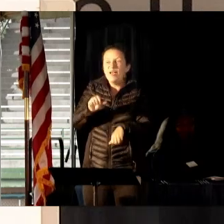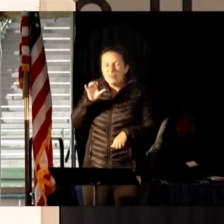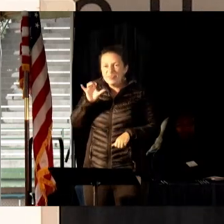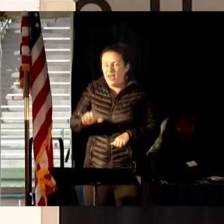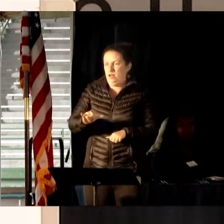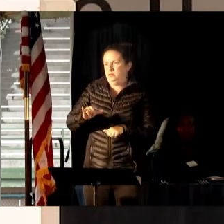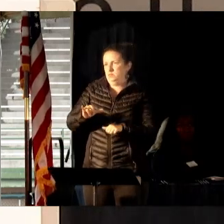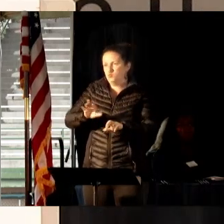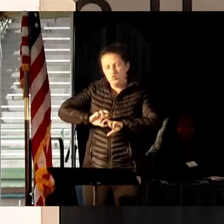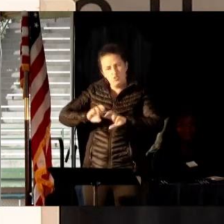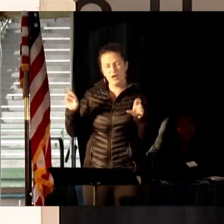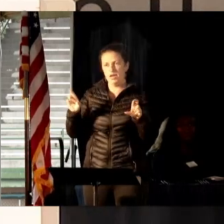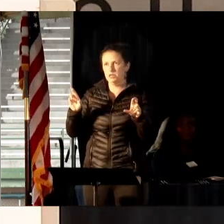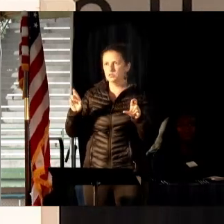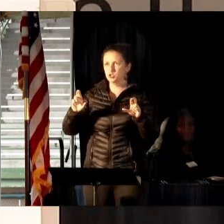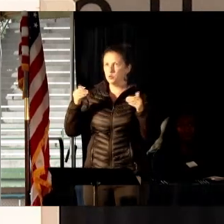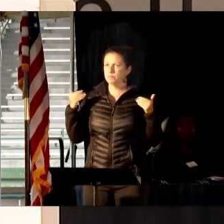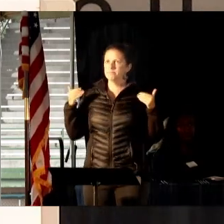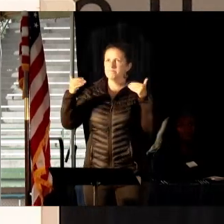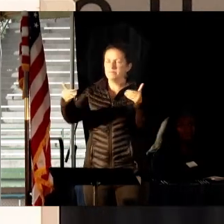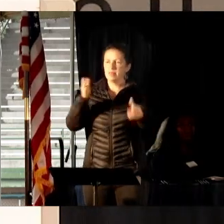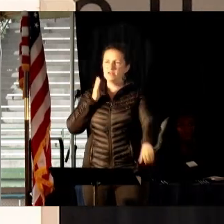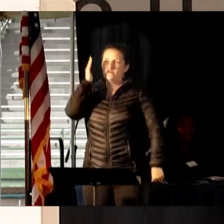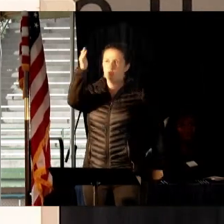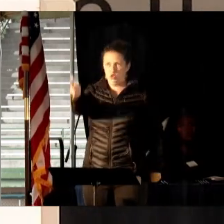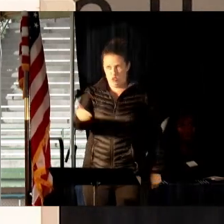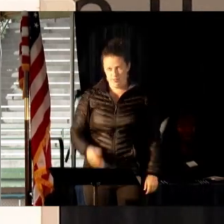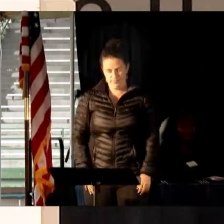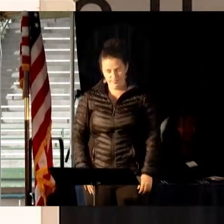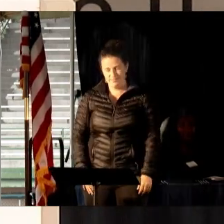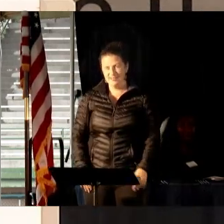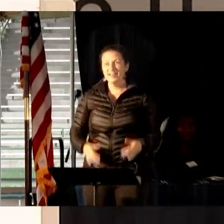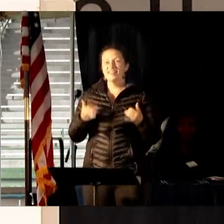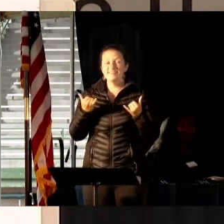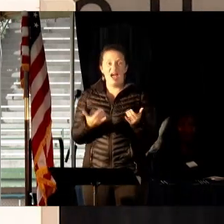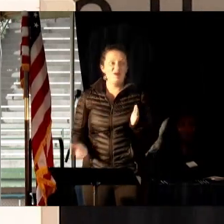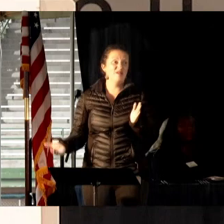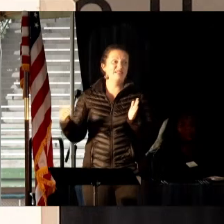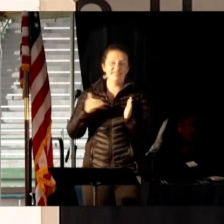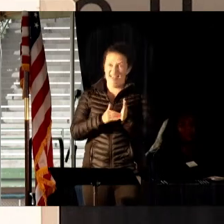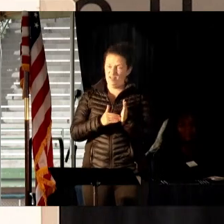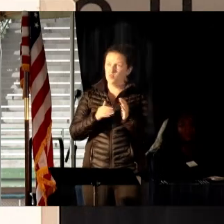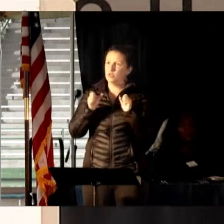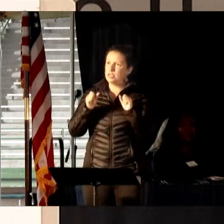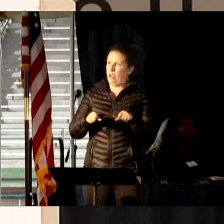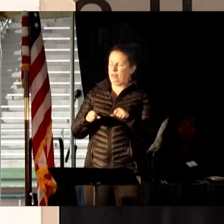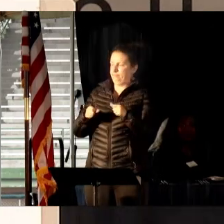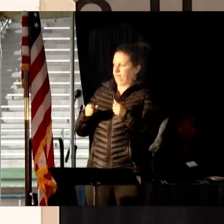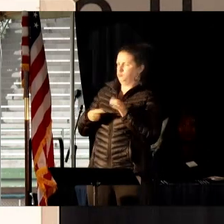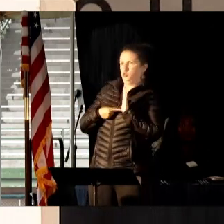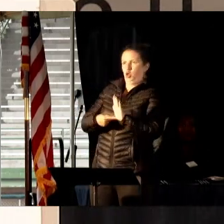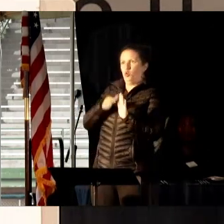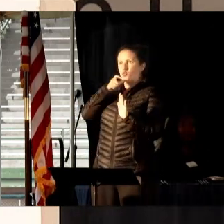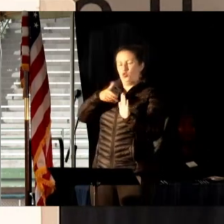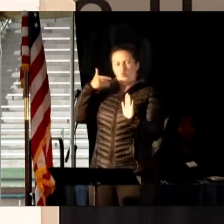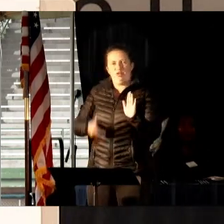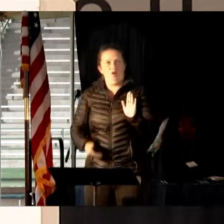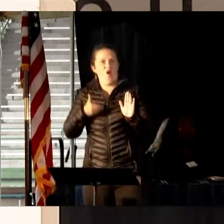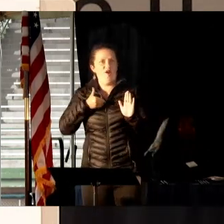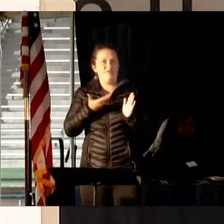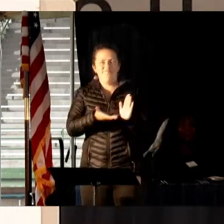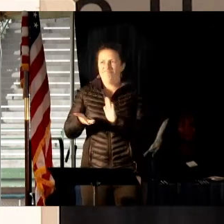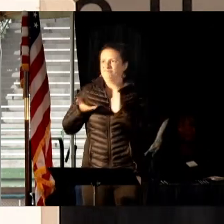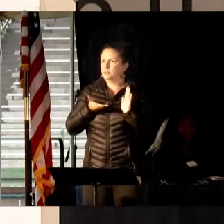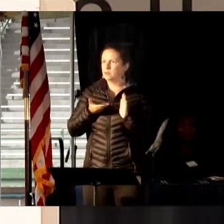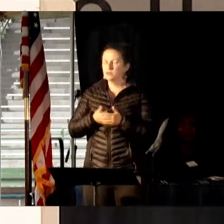steps into the future. And now we again have a chance to cement our legacy onto this world. So, what will your